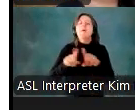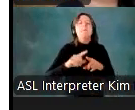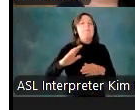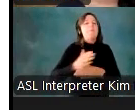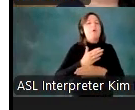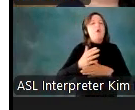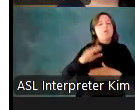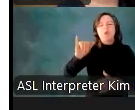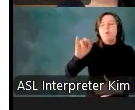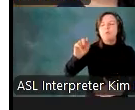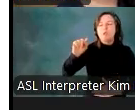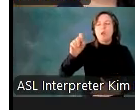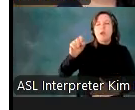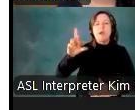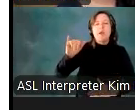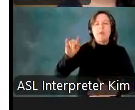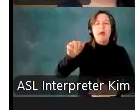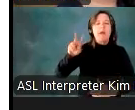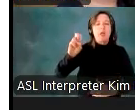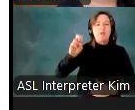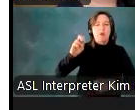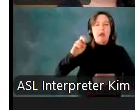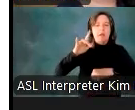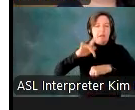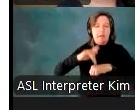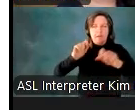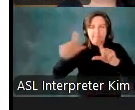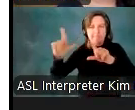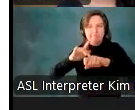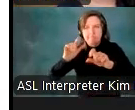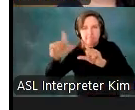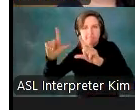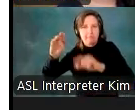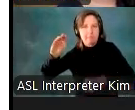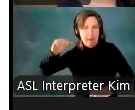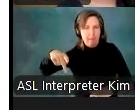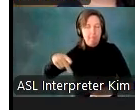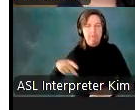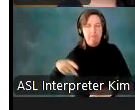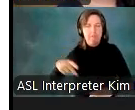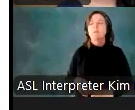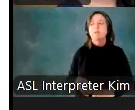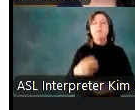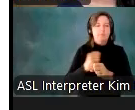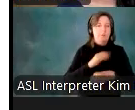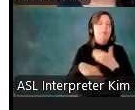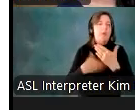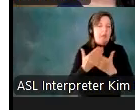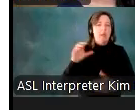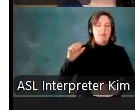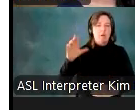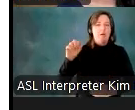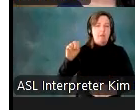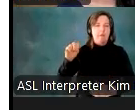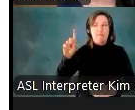them. So they serve up all the snow data on an interactive map, but you can get all the SCAN data there as well, in addition